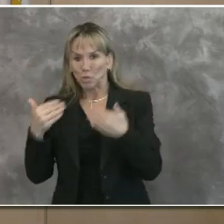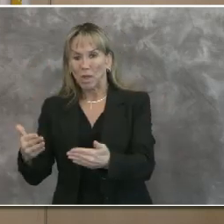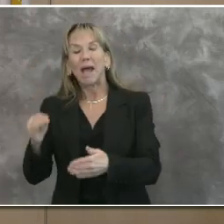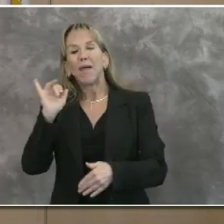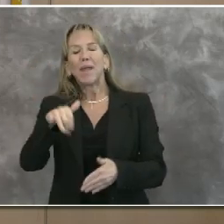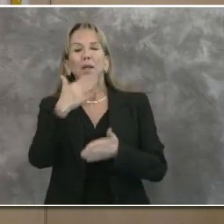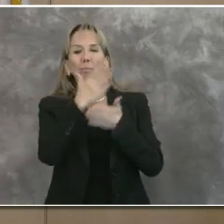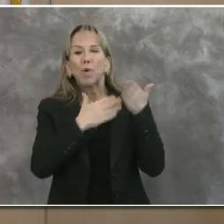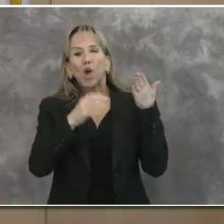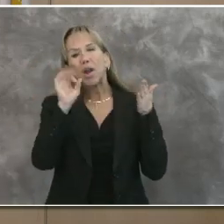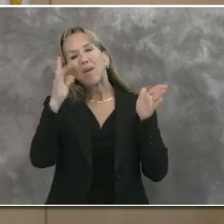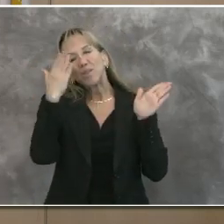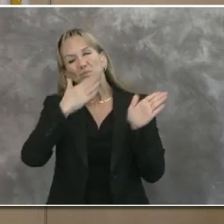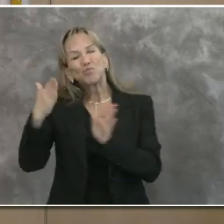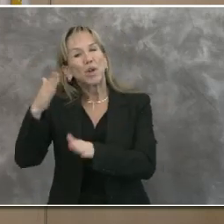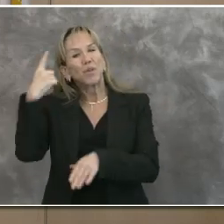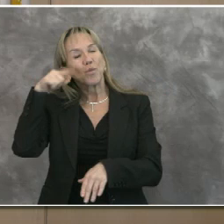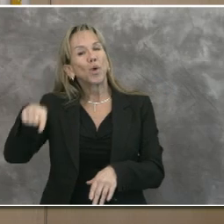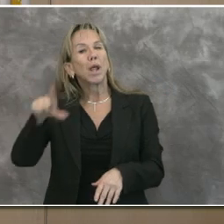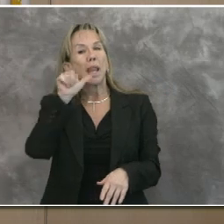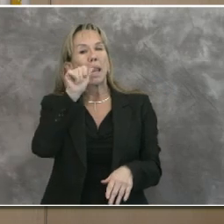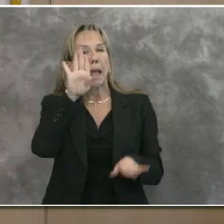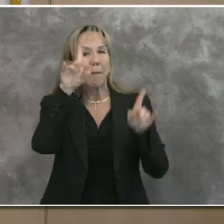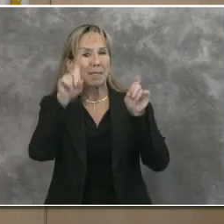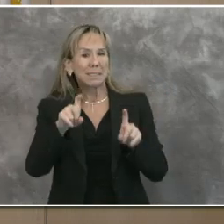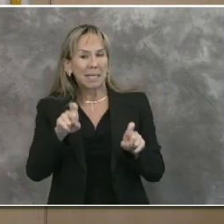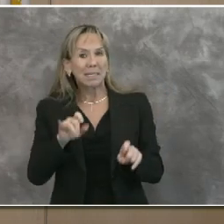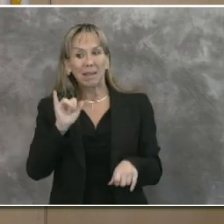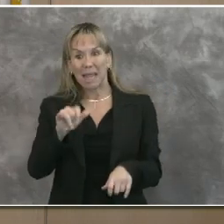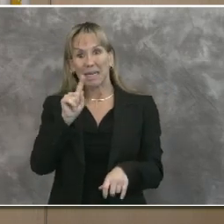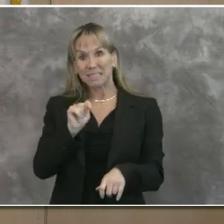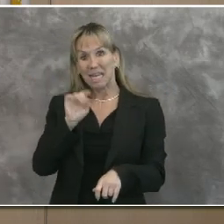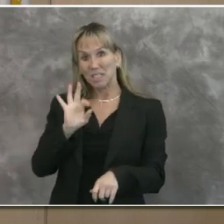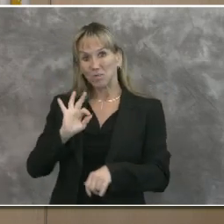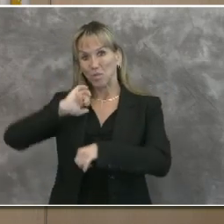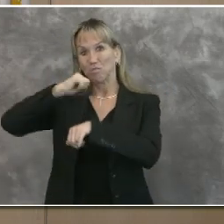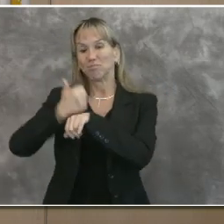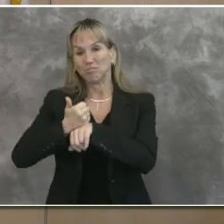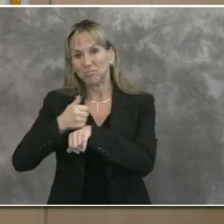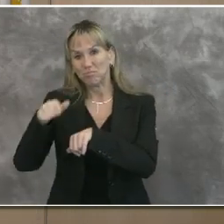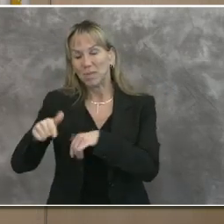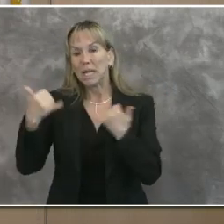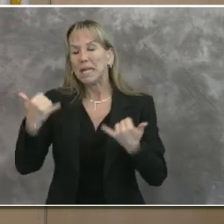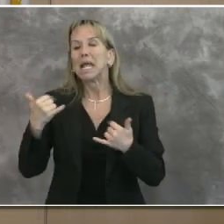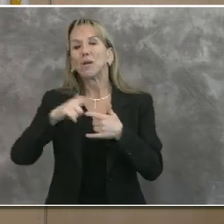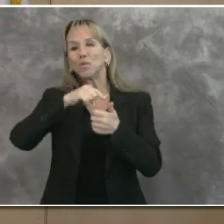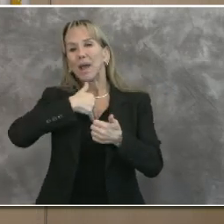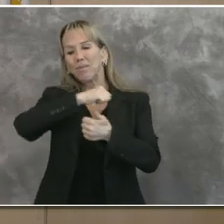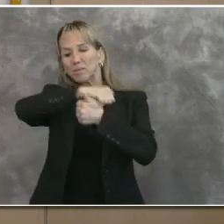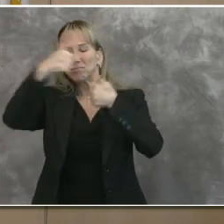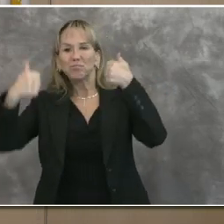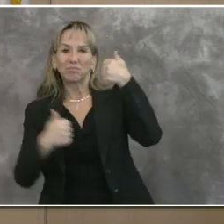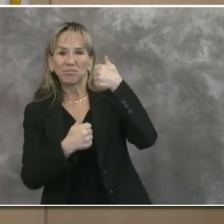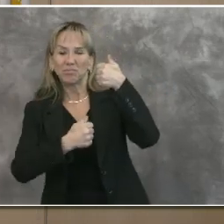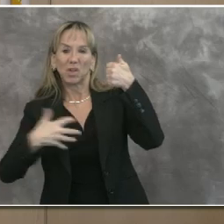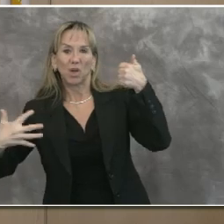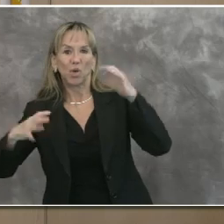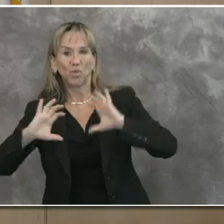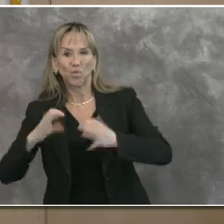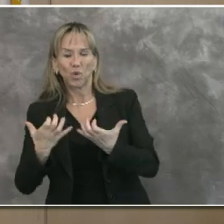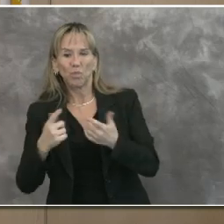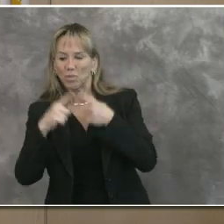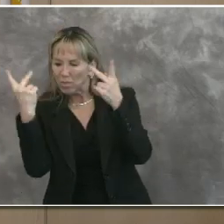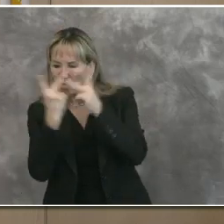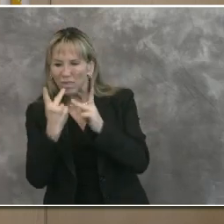for our laboratory testing task force, is to form a sub-working group to figure out, number